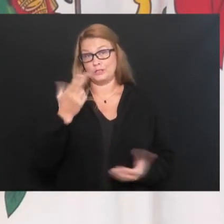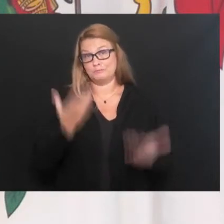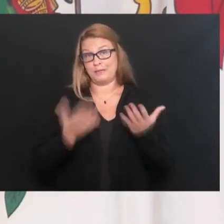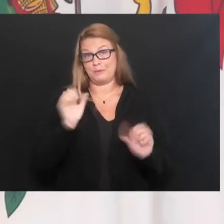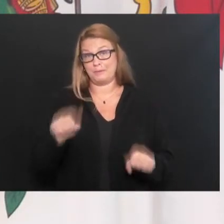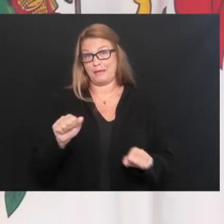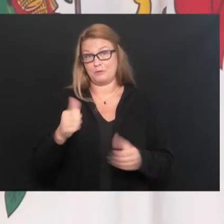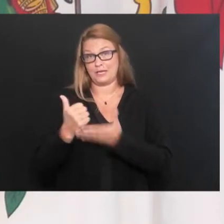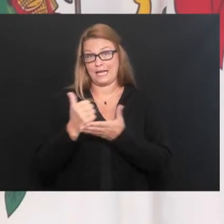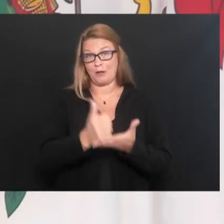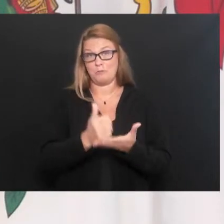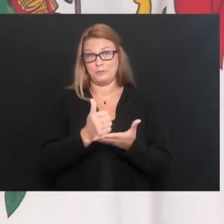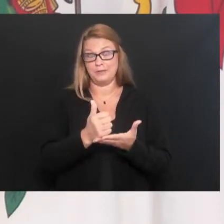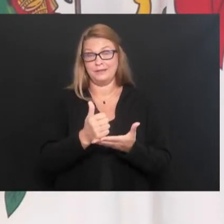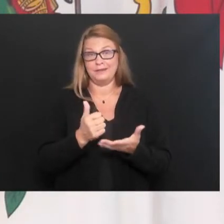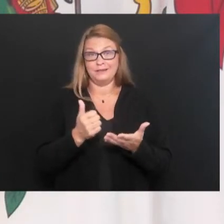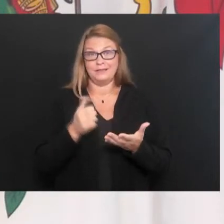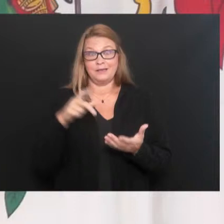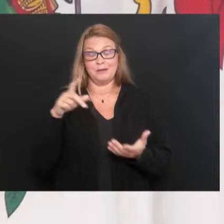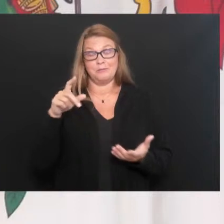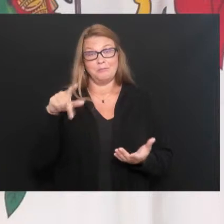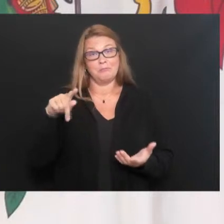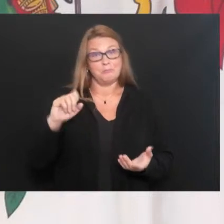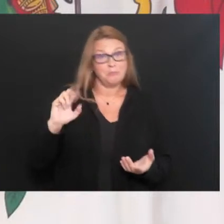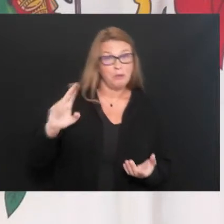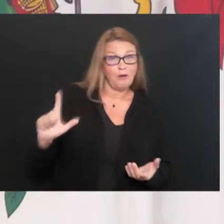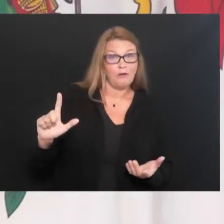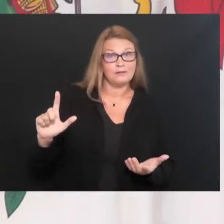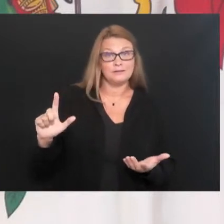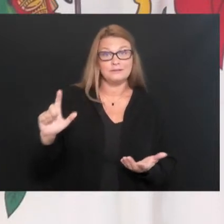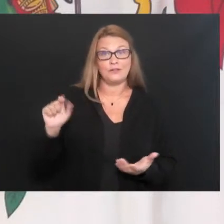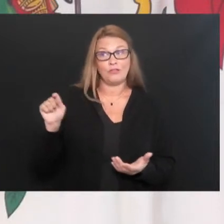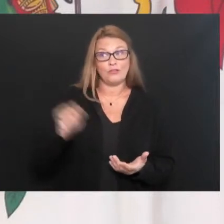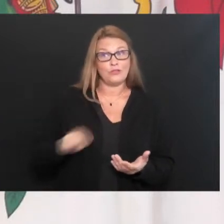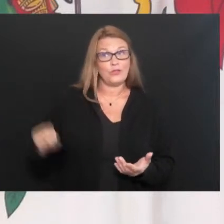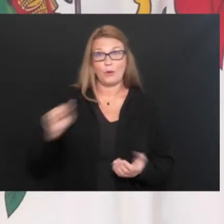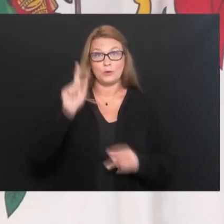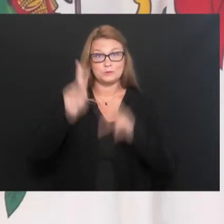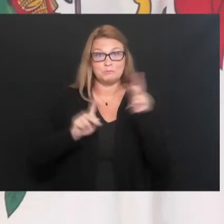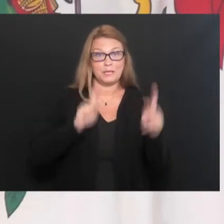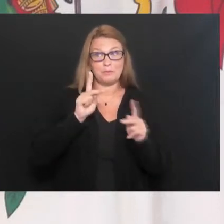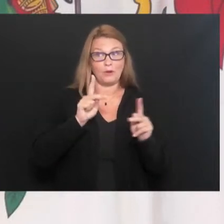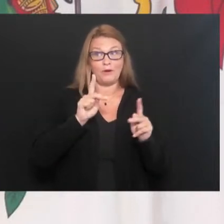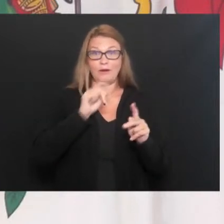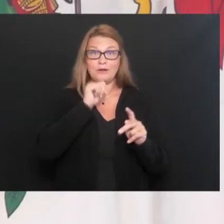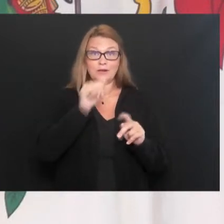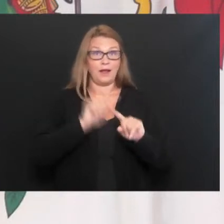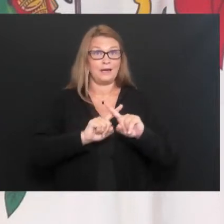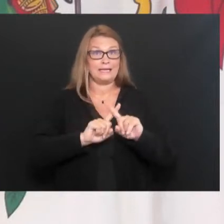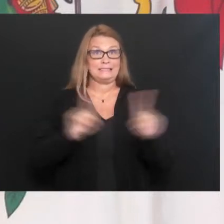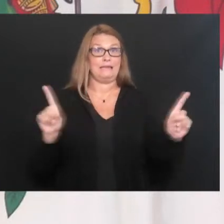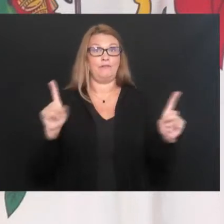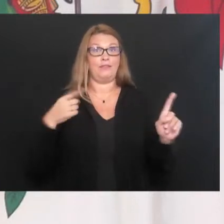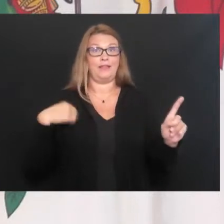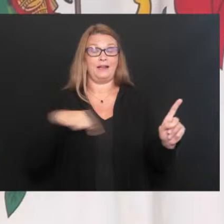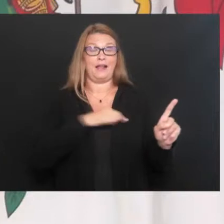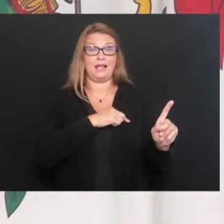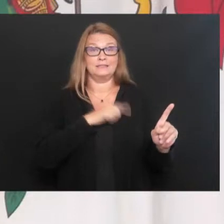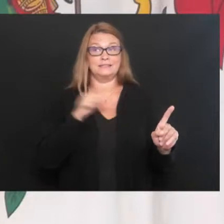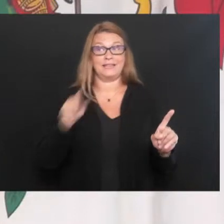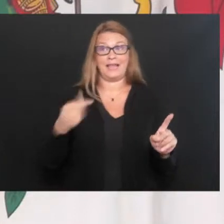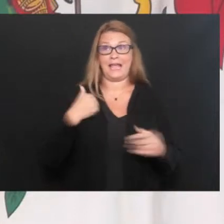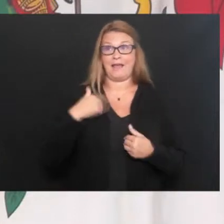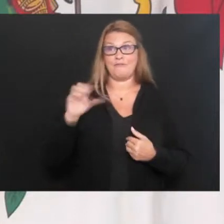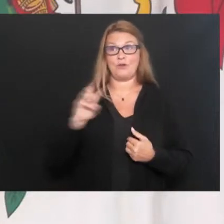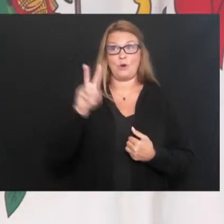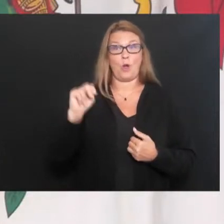add. But Paul, you know, these people are surely no different than all of us and everything. They have views and they have opinions,